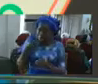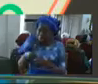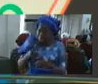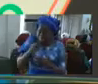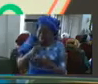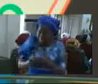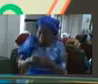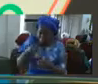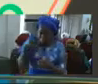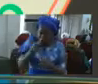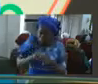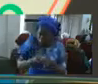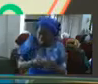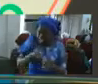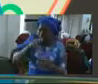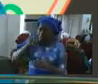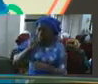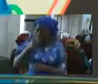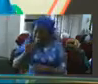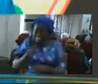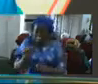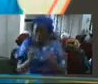cooking, it tastes like plastic.